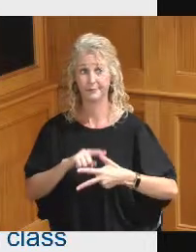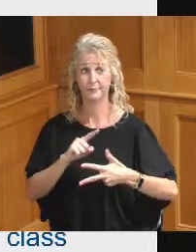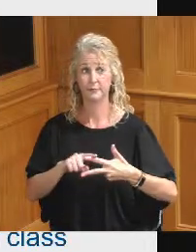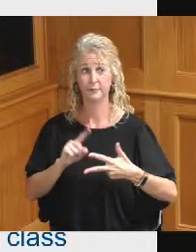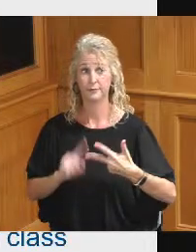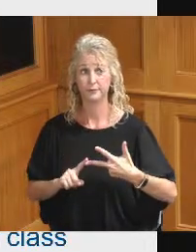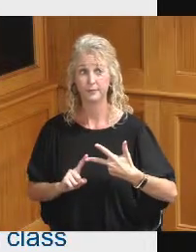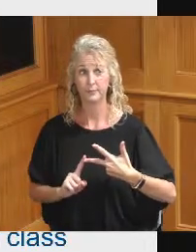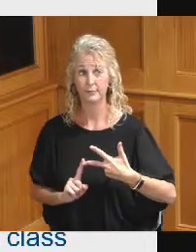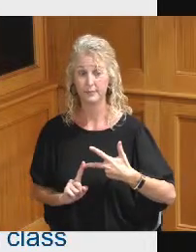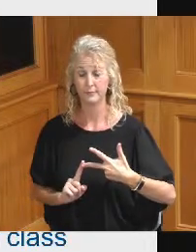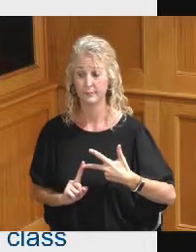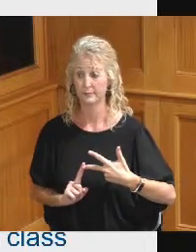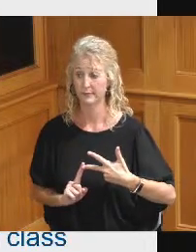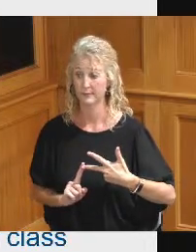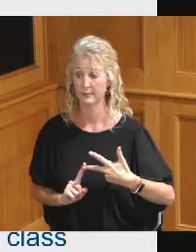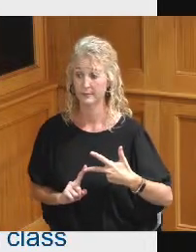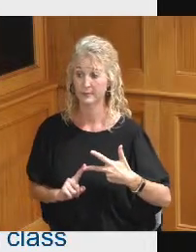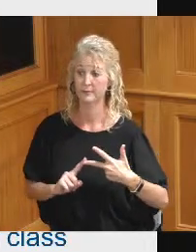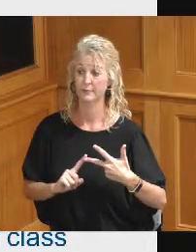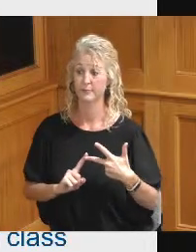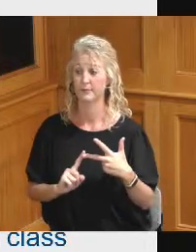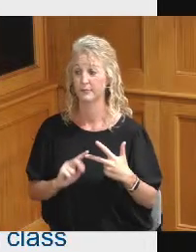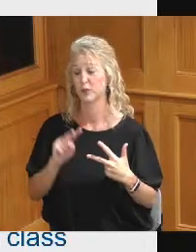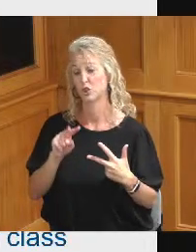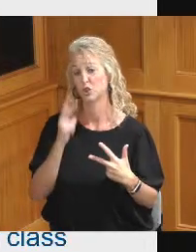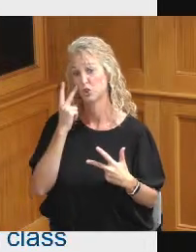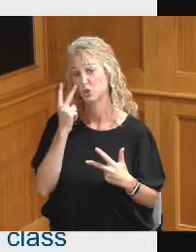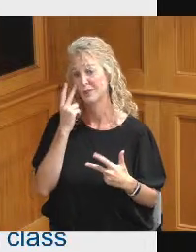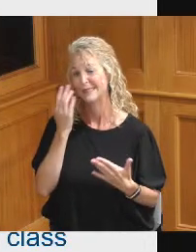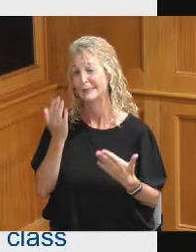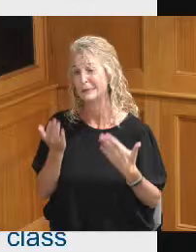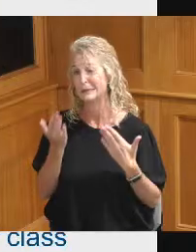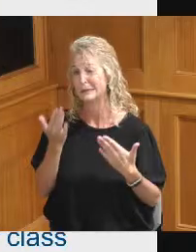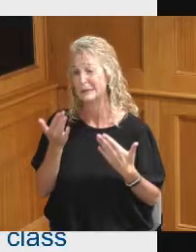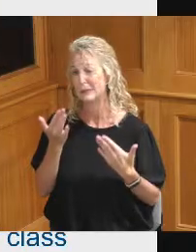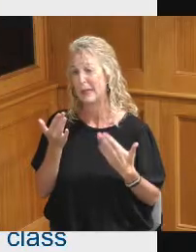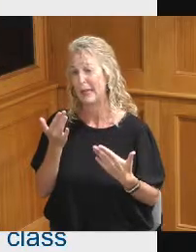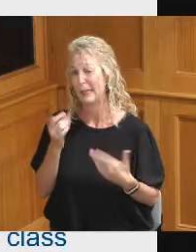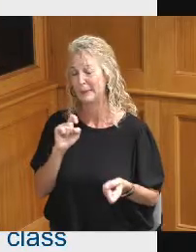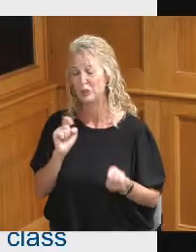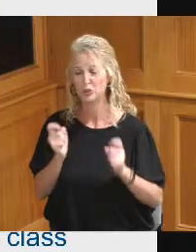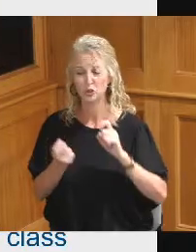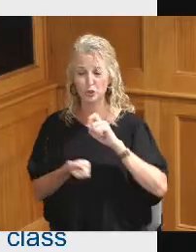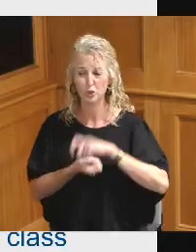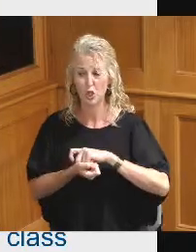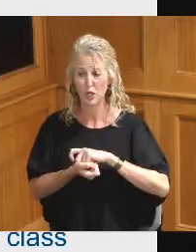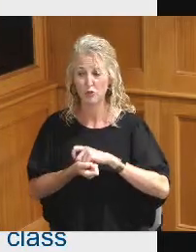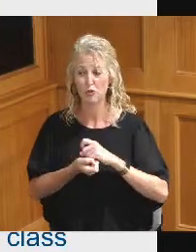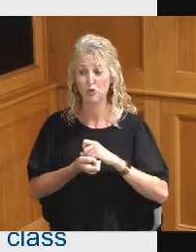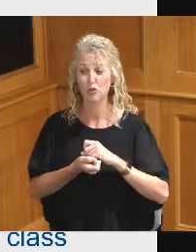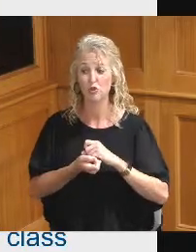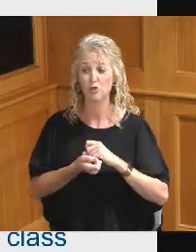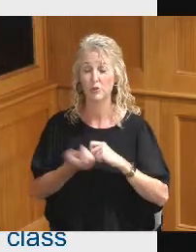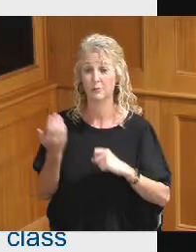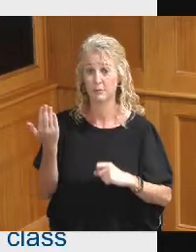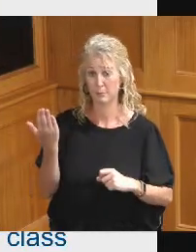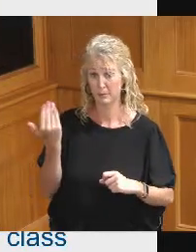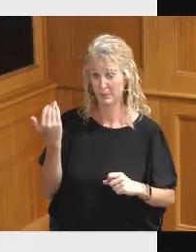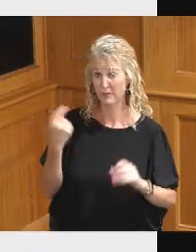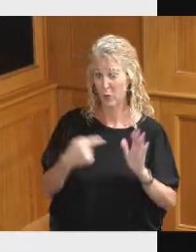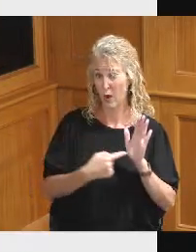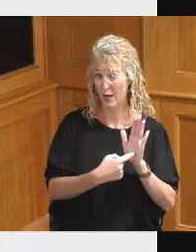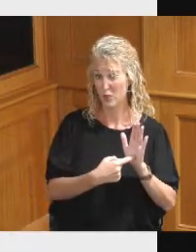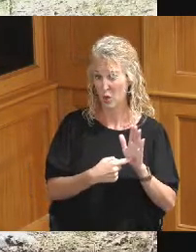rate side is evaluating potentially transitioning from the structure. When I showed, let me